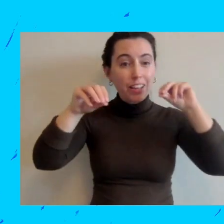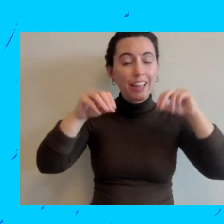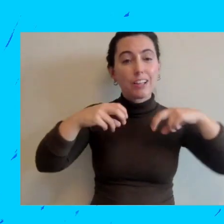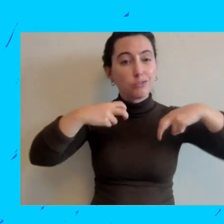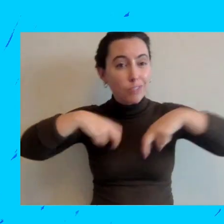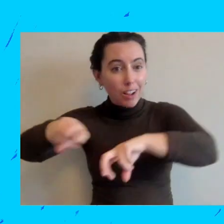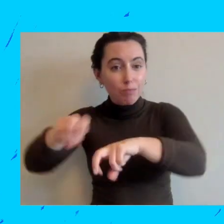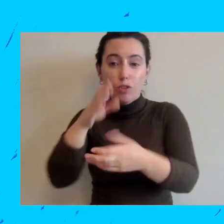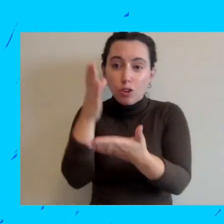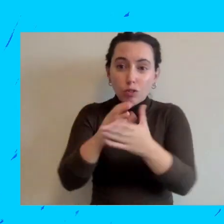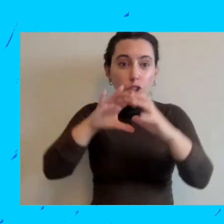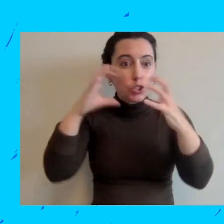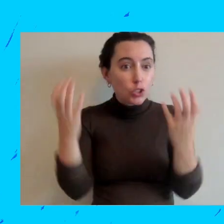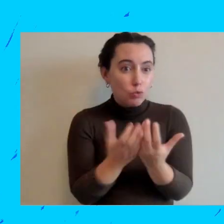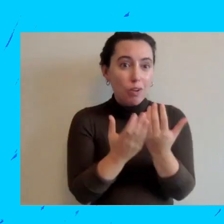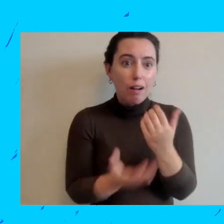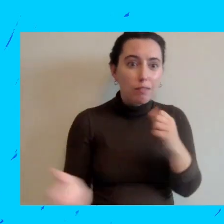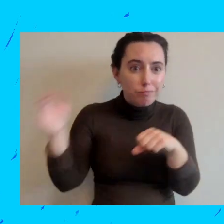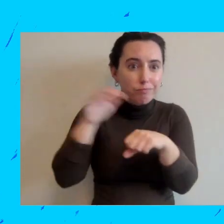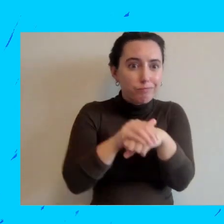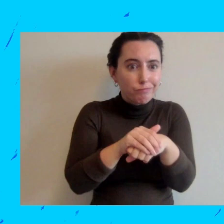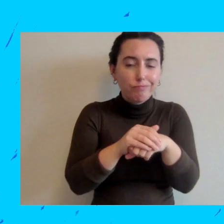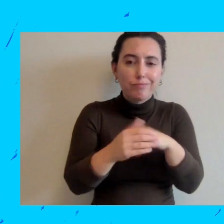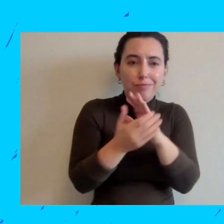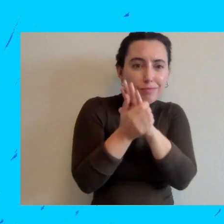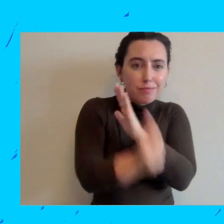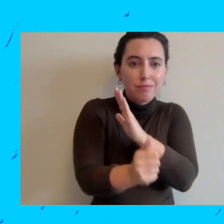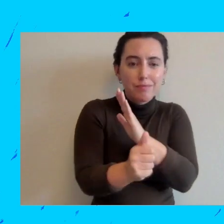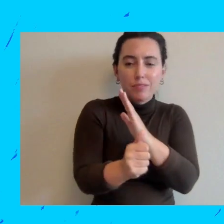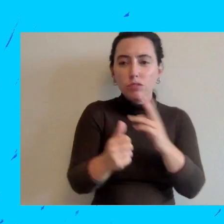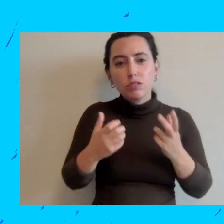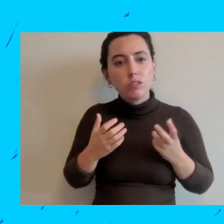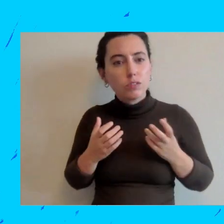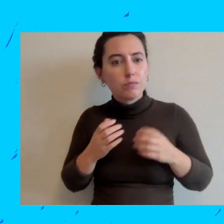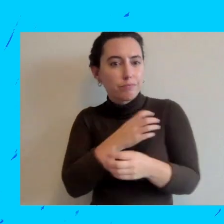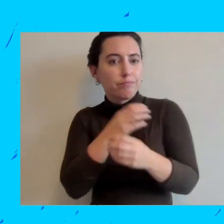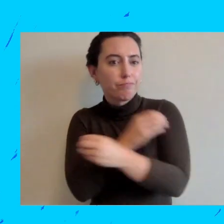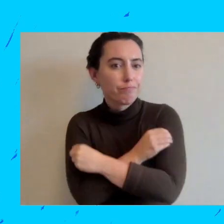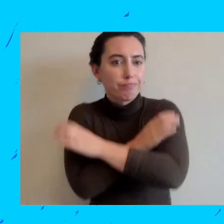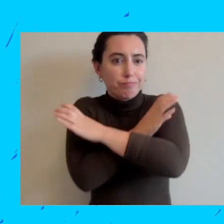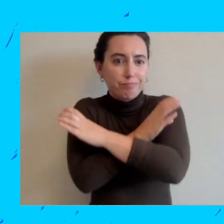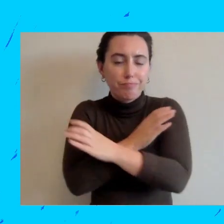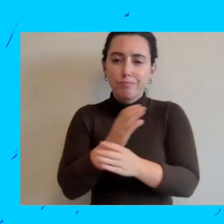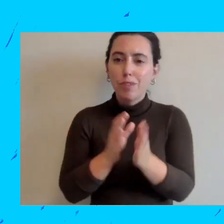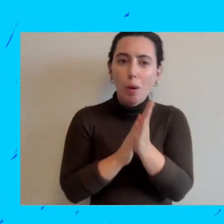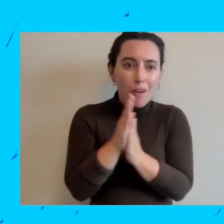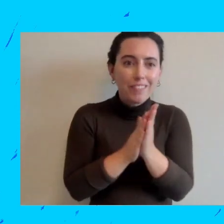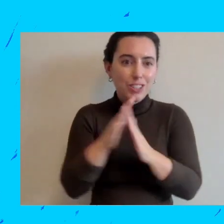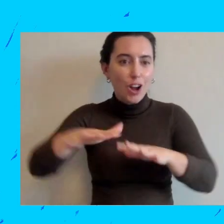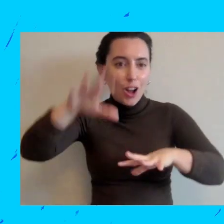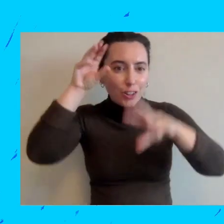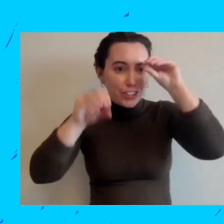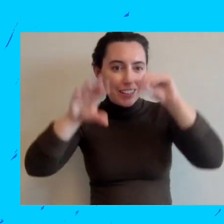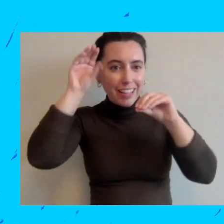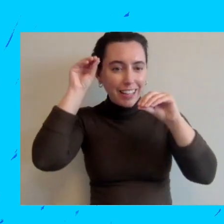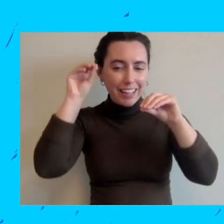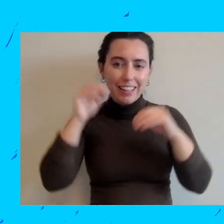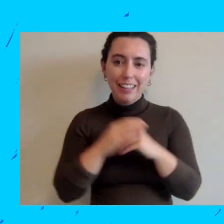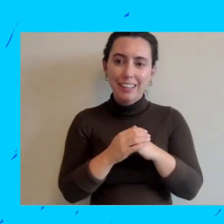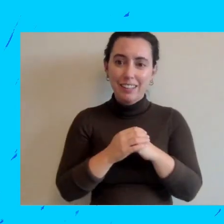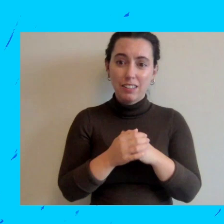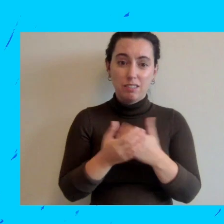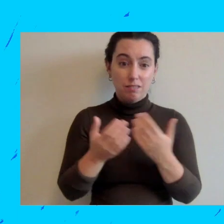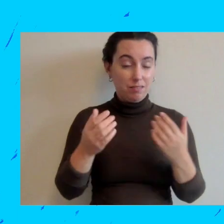the ability to pivot in order to give meaning to learning and to boost motivation. Let's make sure we don't hold back the talent of